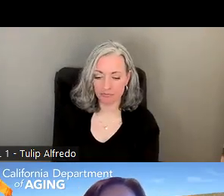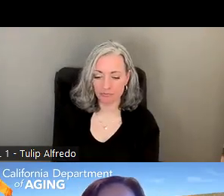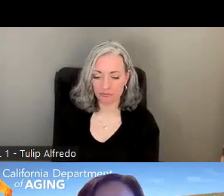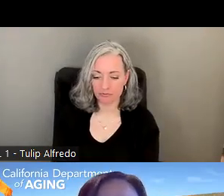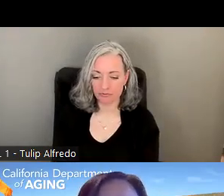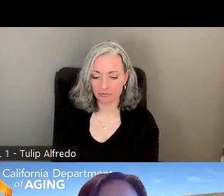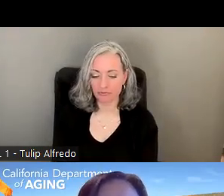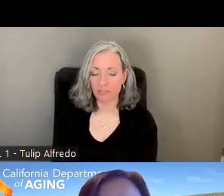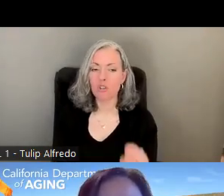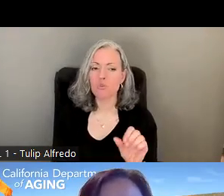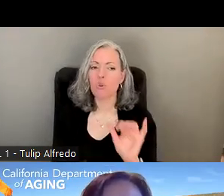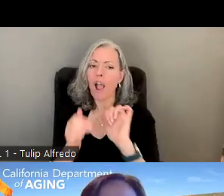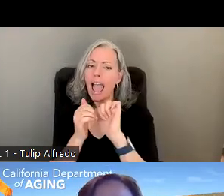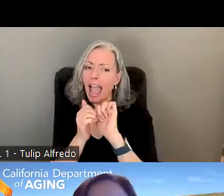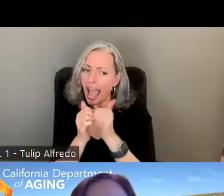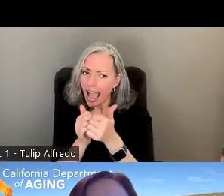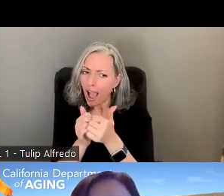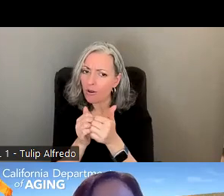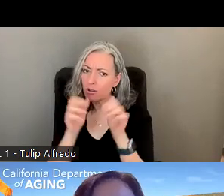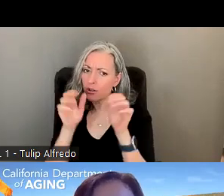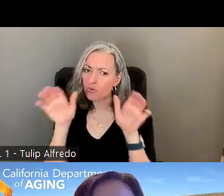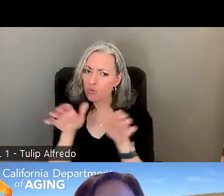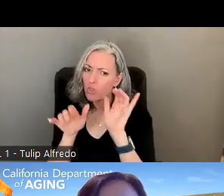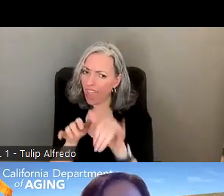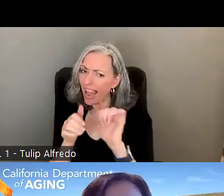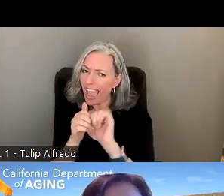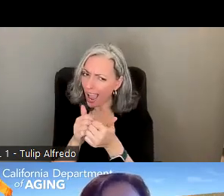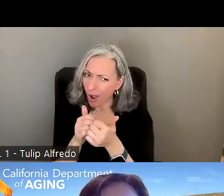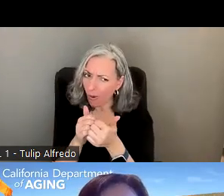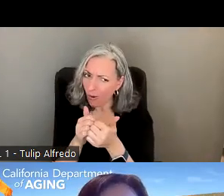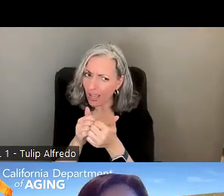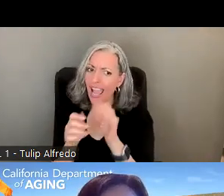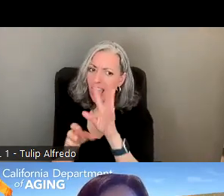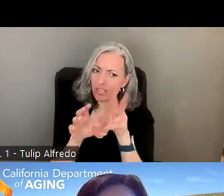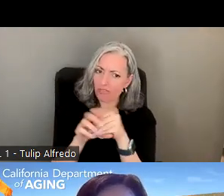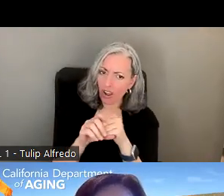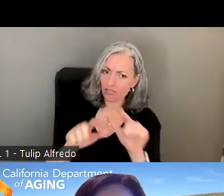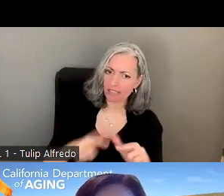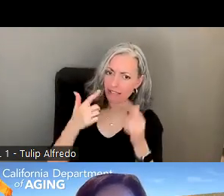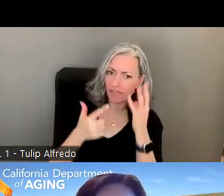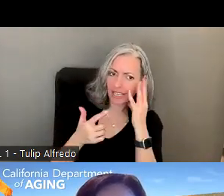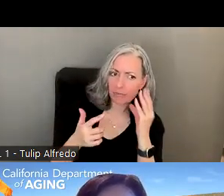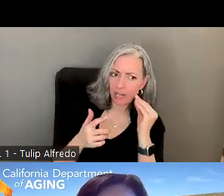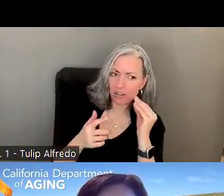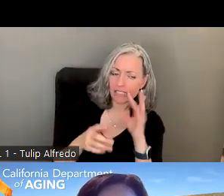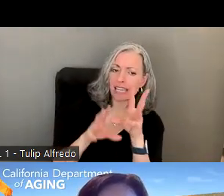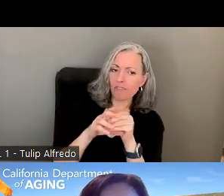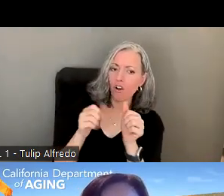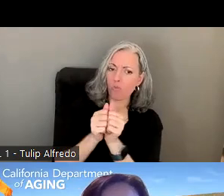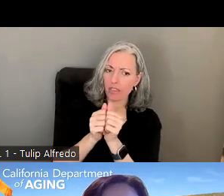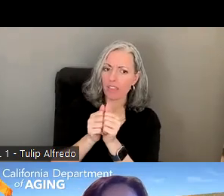So how might we be able to do this? How can we integrate lived experience into the MPA decision-making